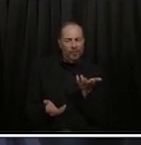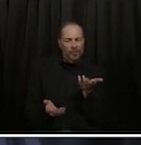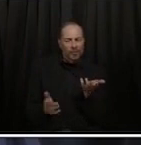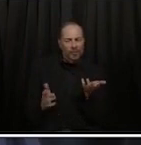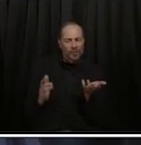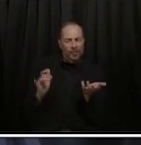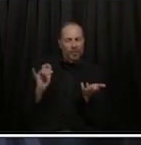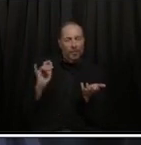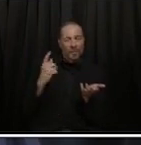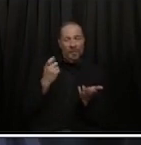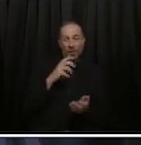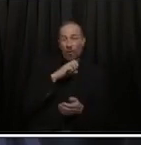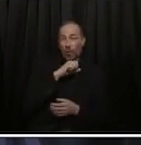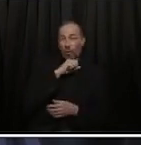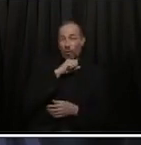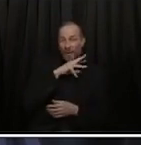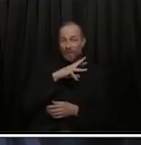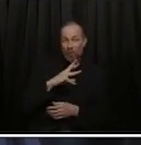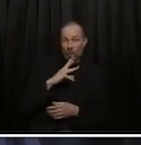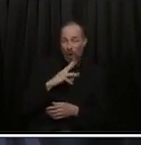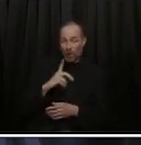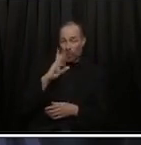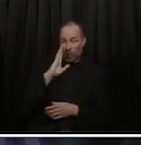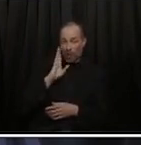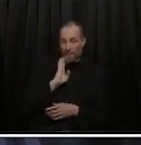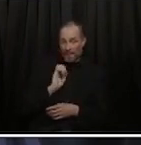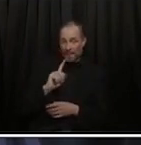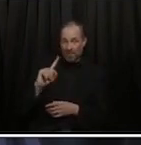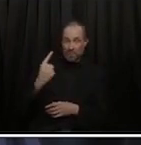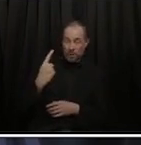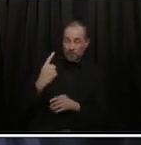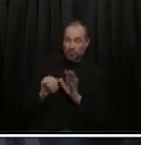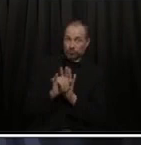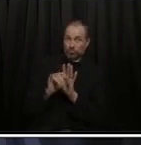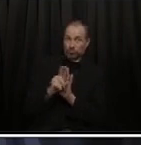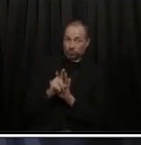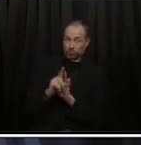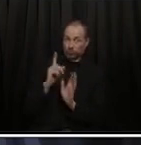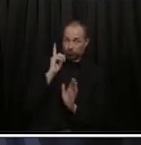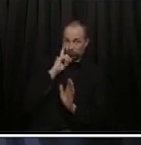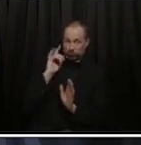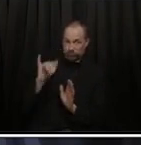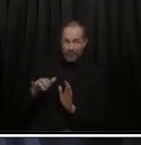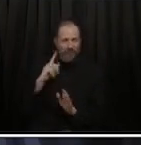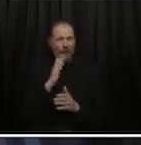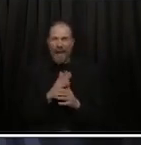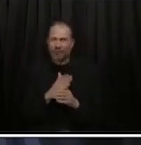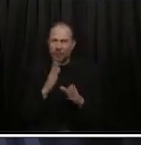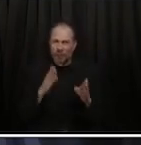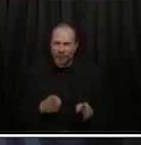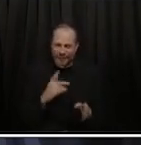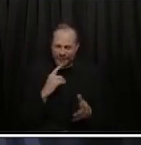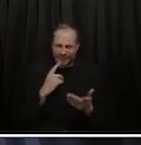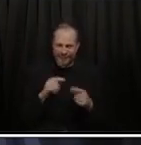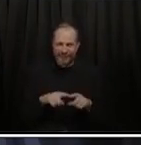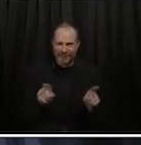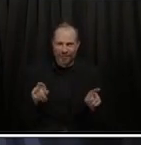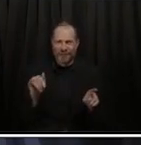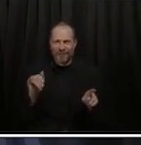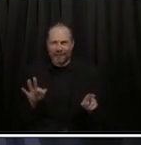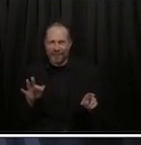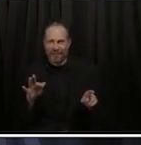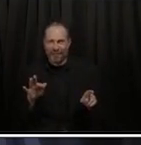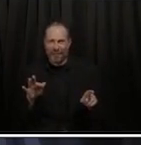is the wastewater going to be the first signal on that? And for an average person, does it make any difference whether